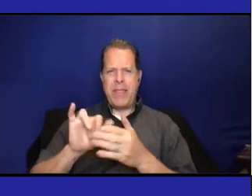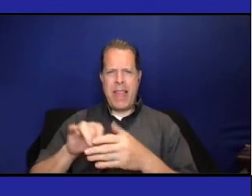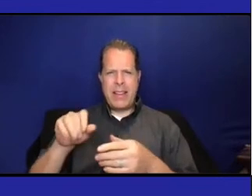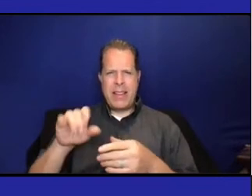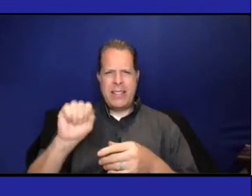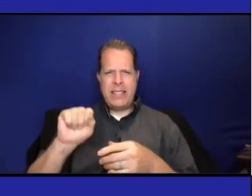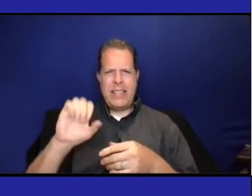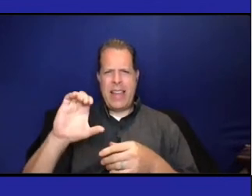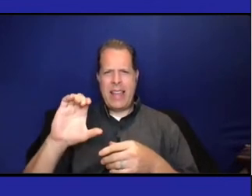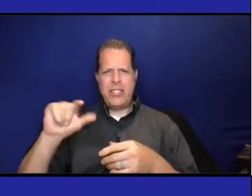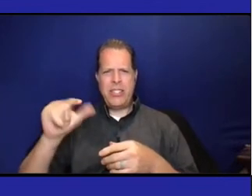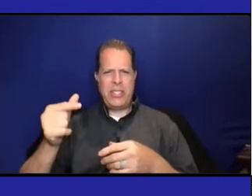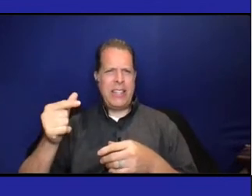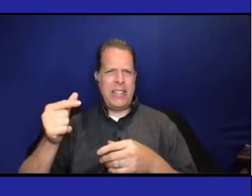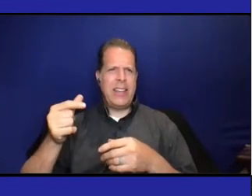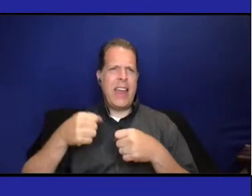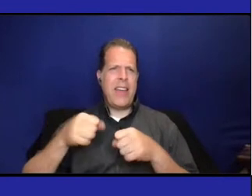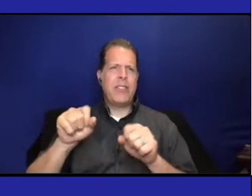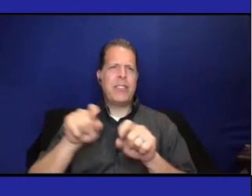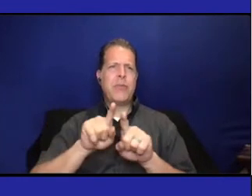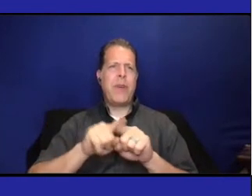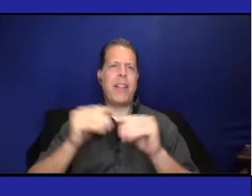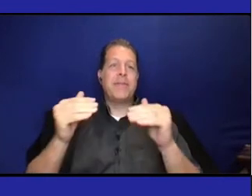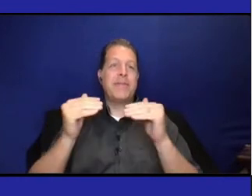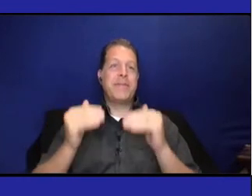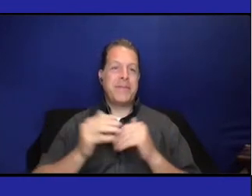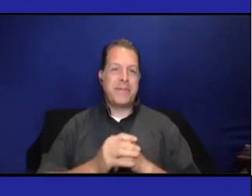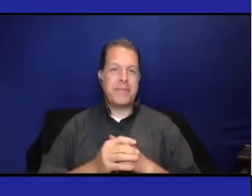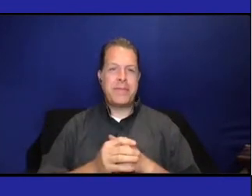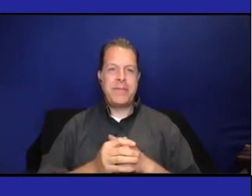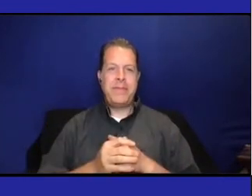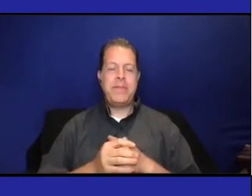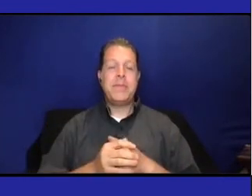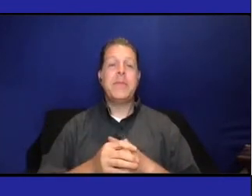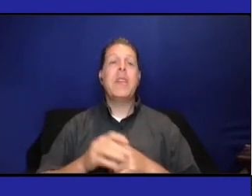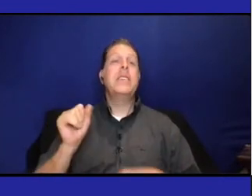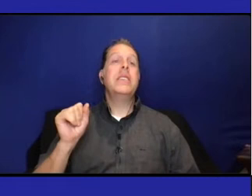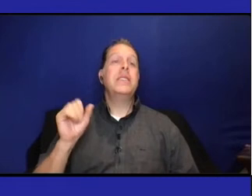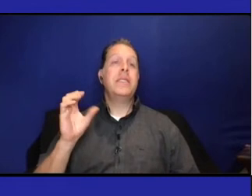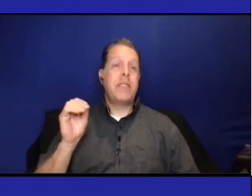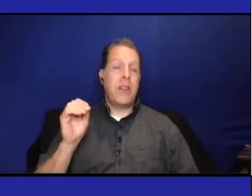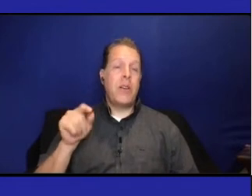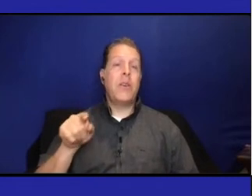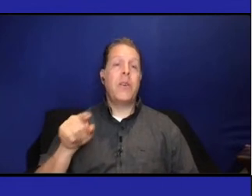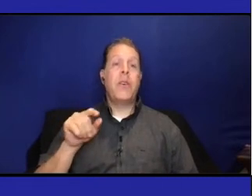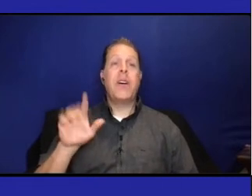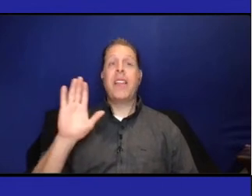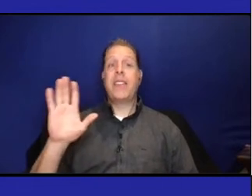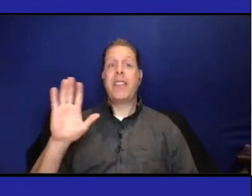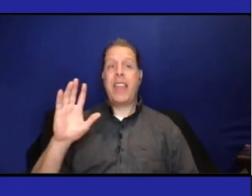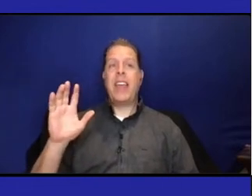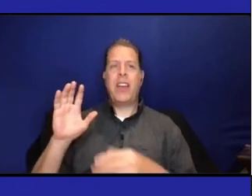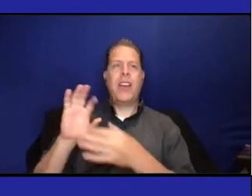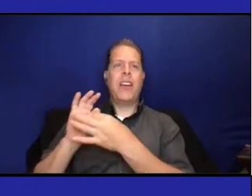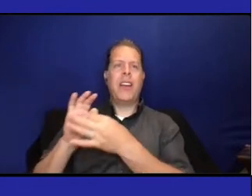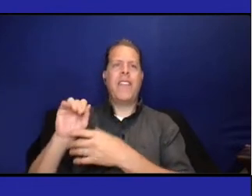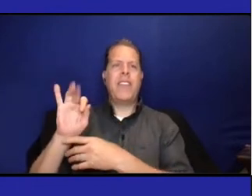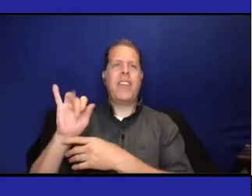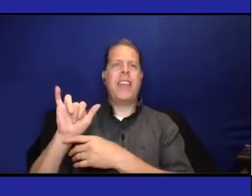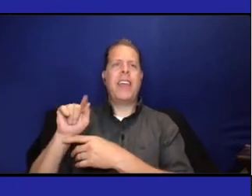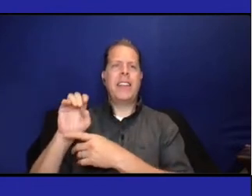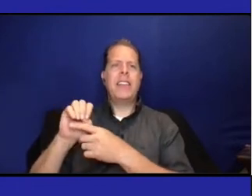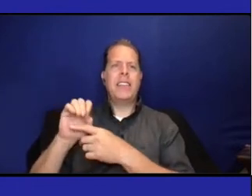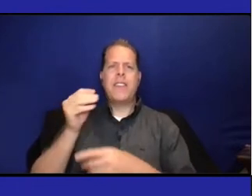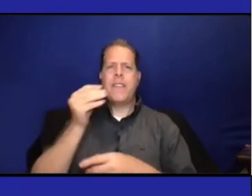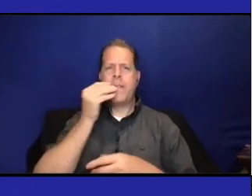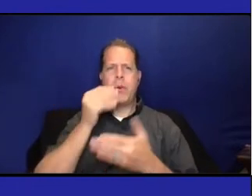efforts. Next slide. So their affiliate is Foodbuy, and